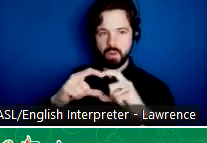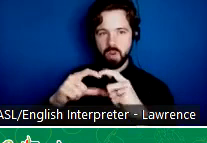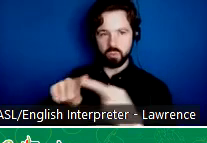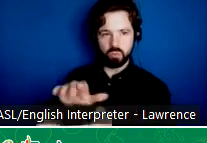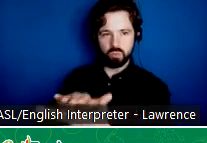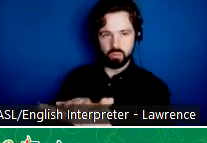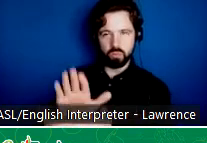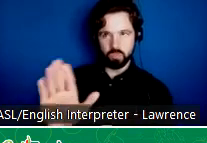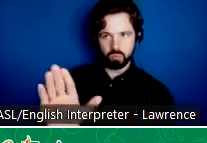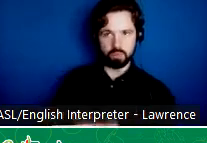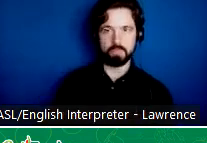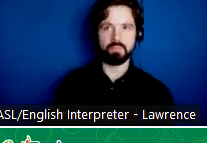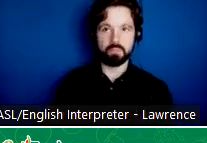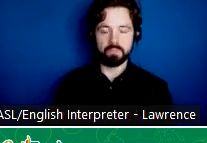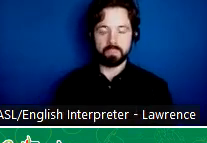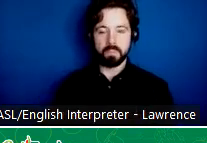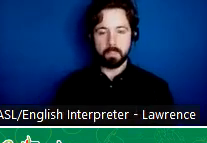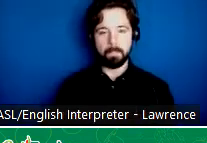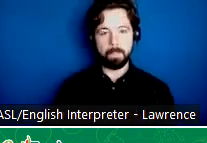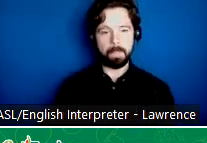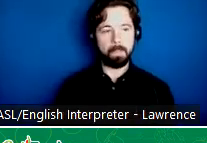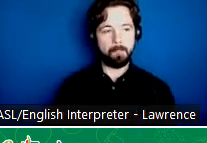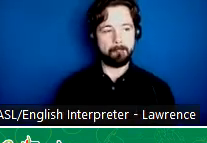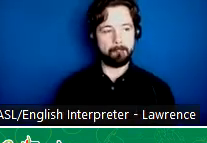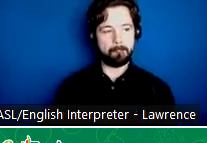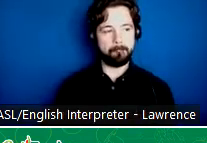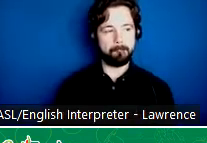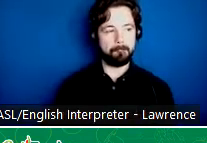where the card will go.